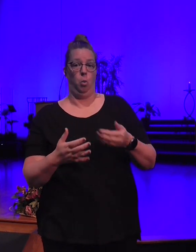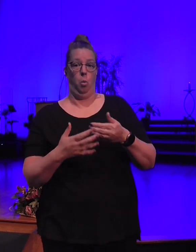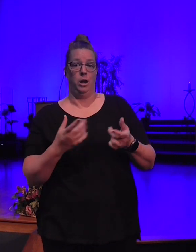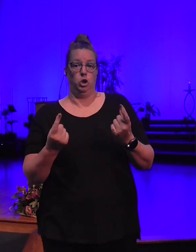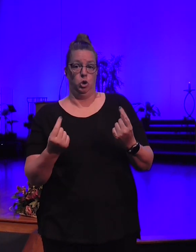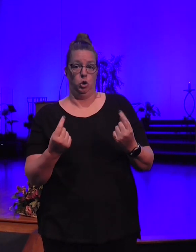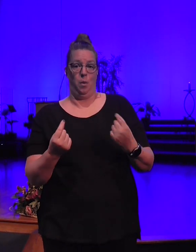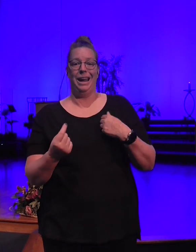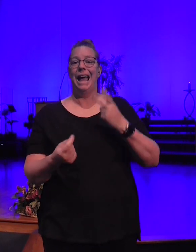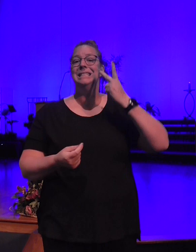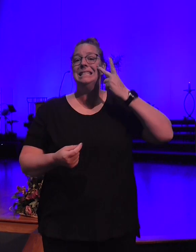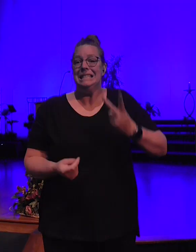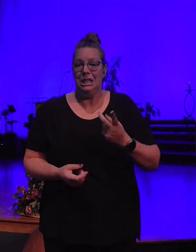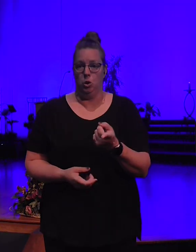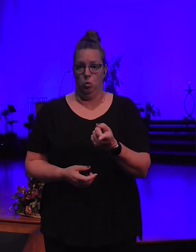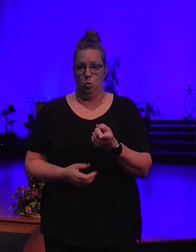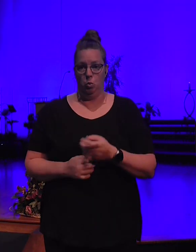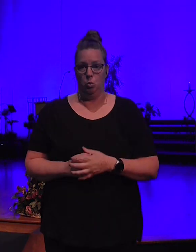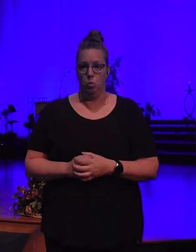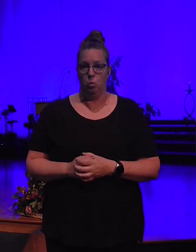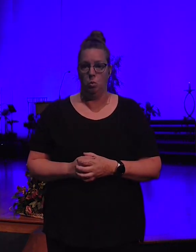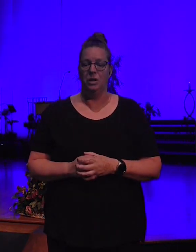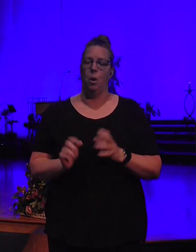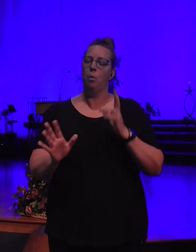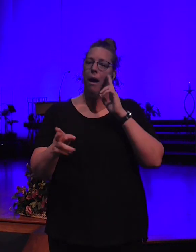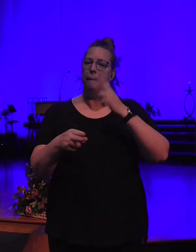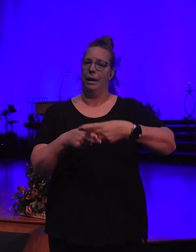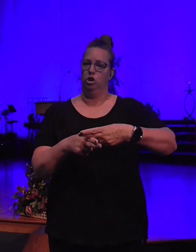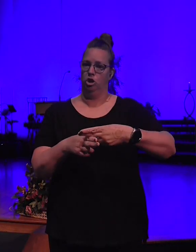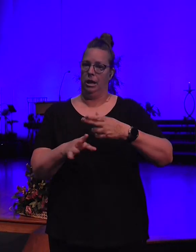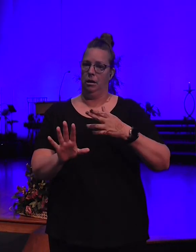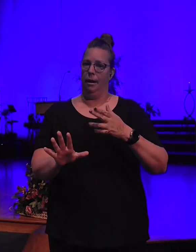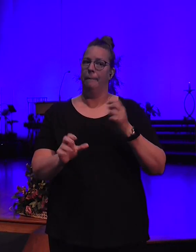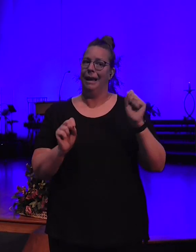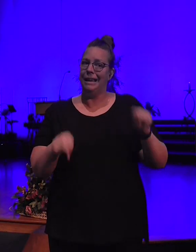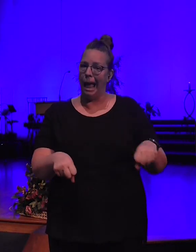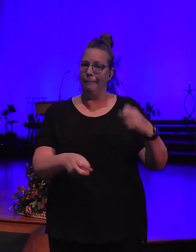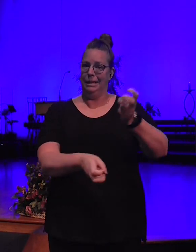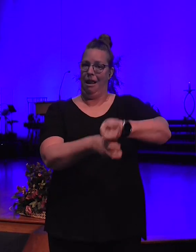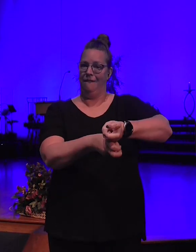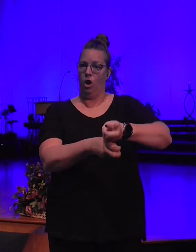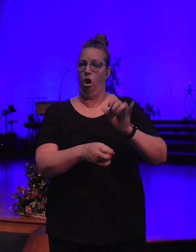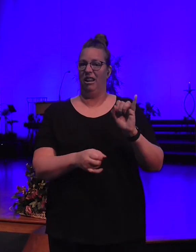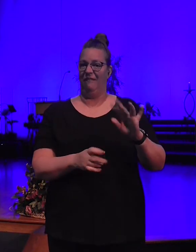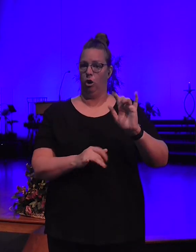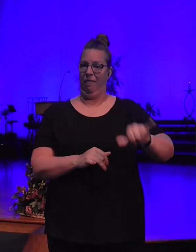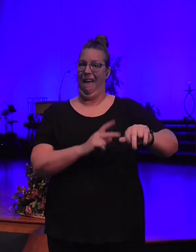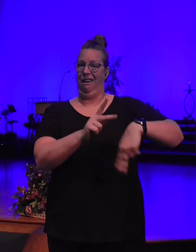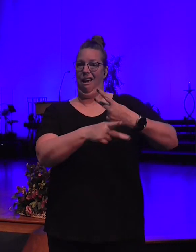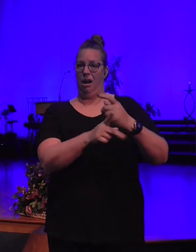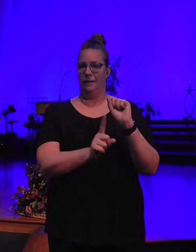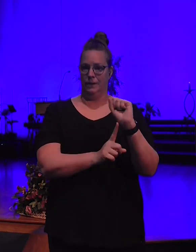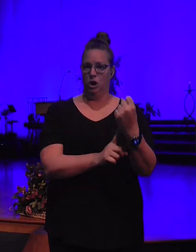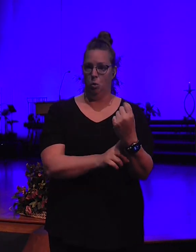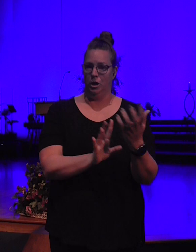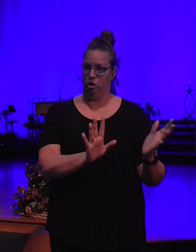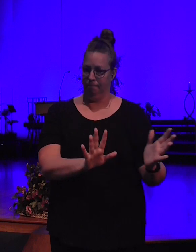you. So I just want to mention that because it can be difficult if you've been in that kind of